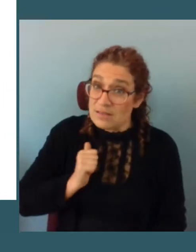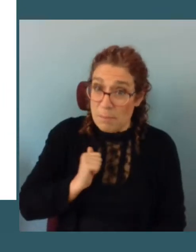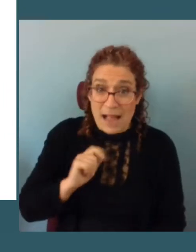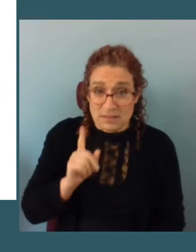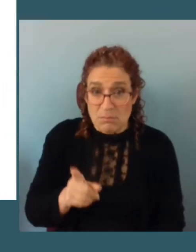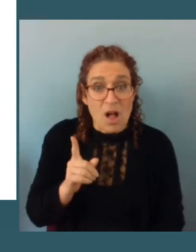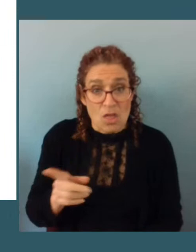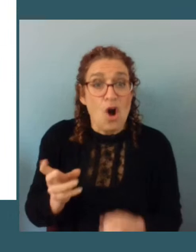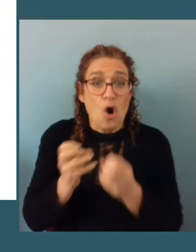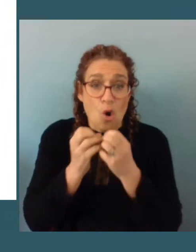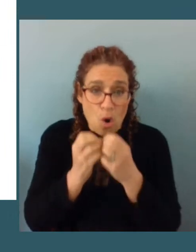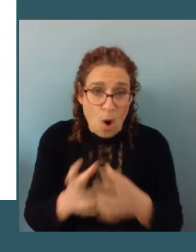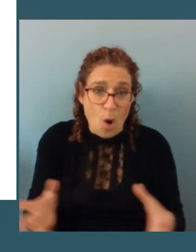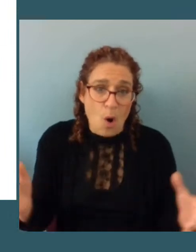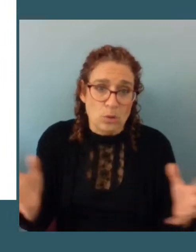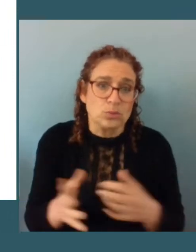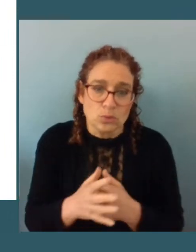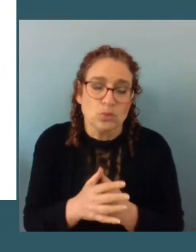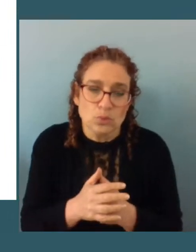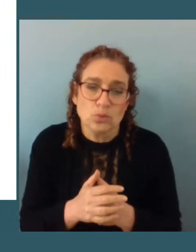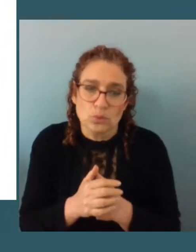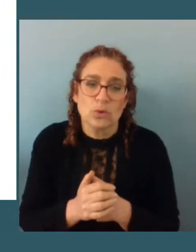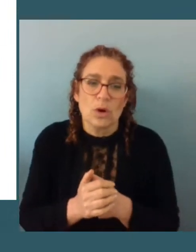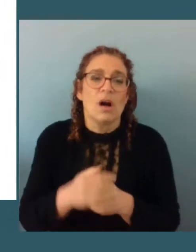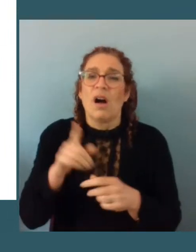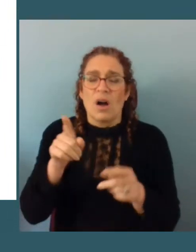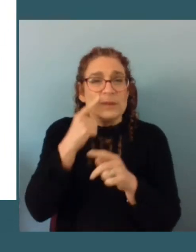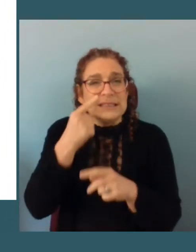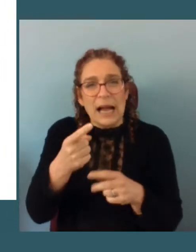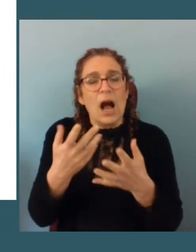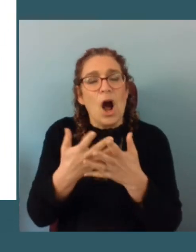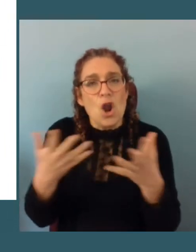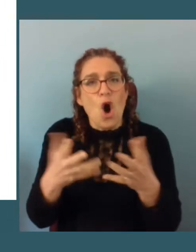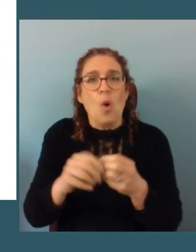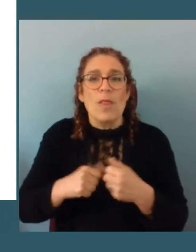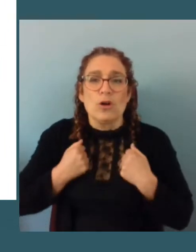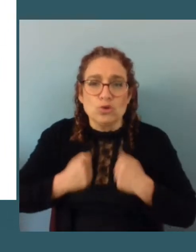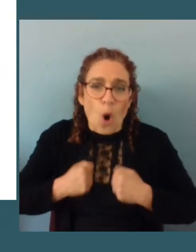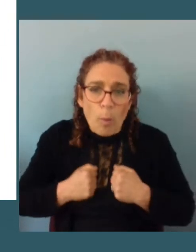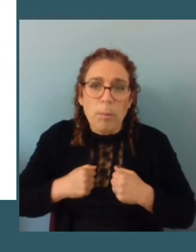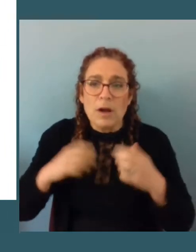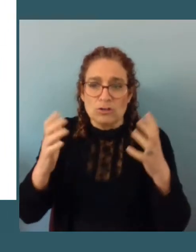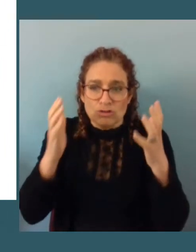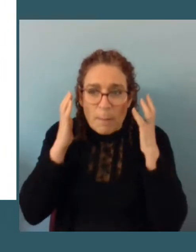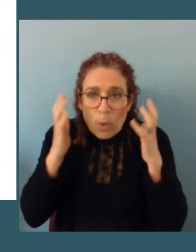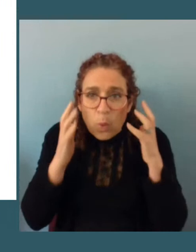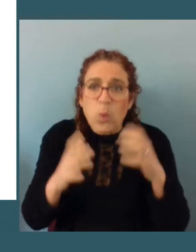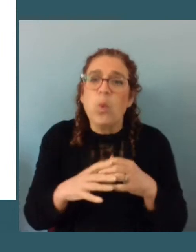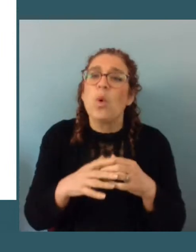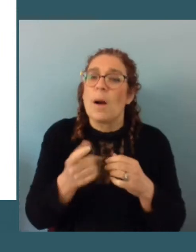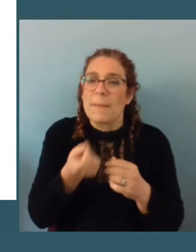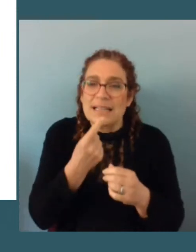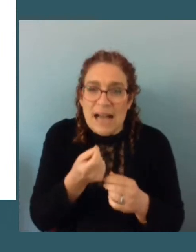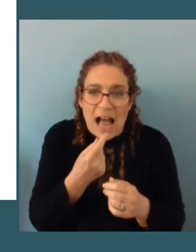items that you would see it in, for instance, soaps and shampoos and medications as well.